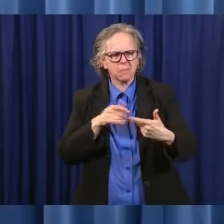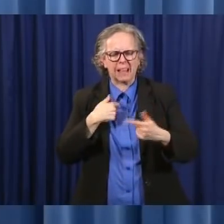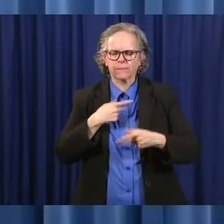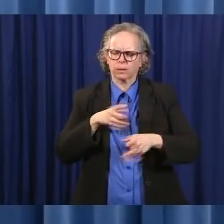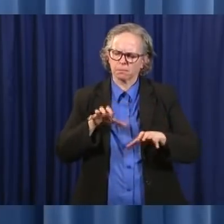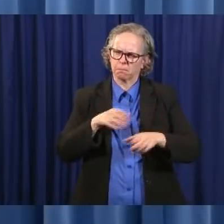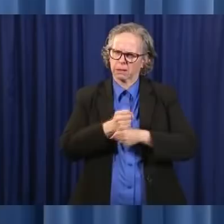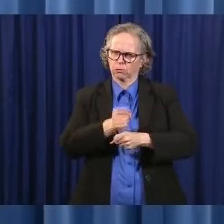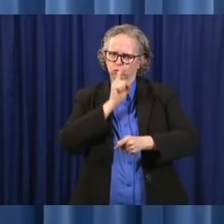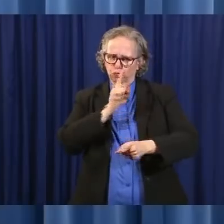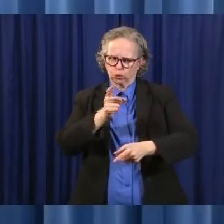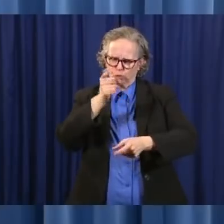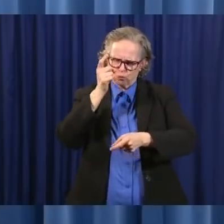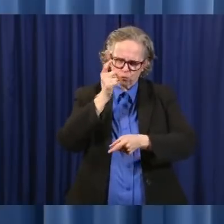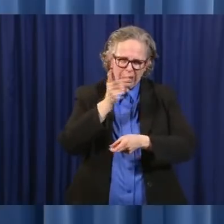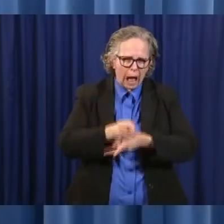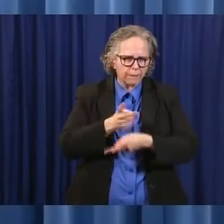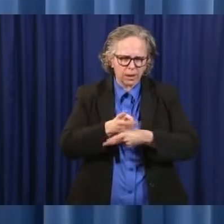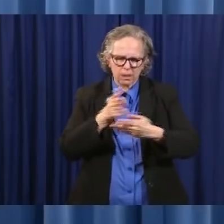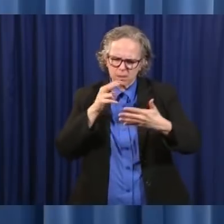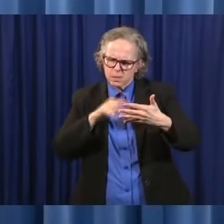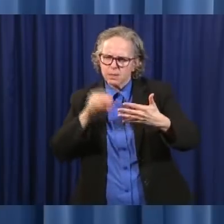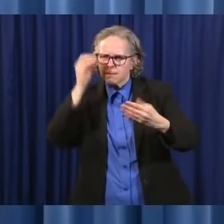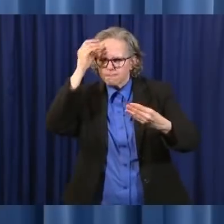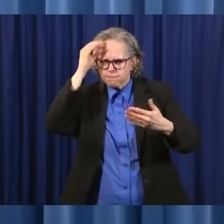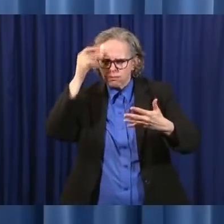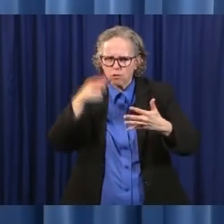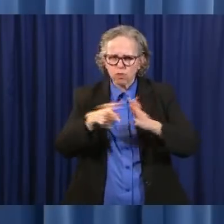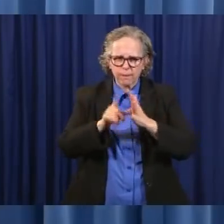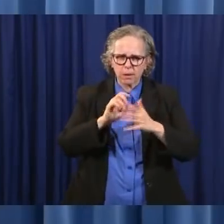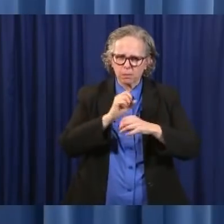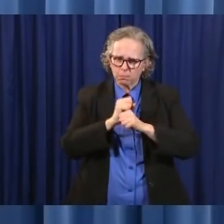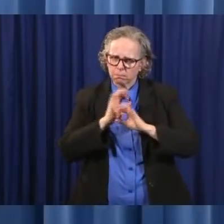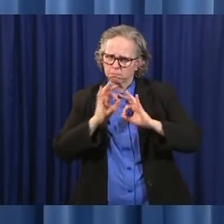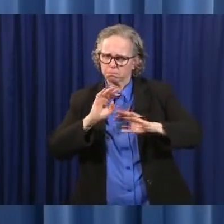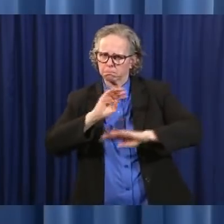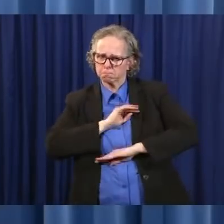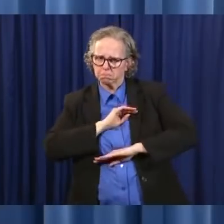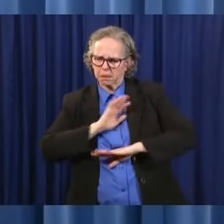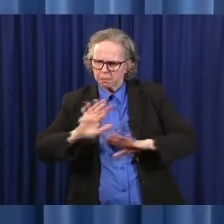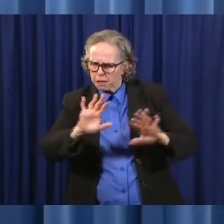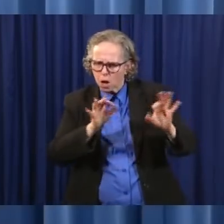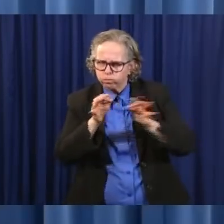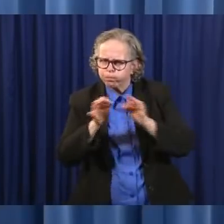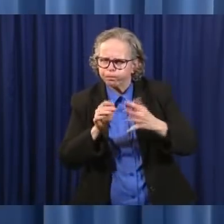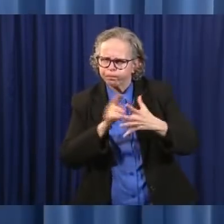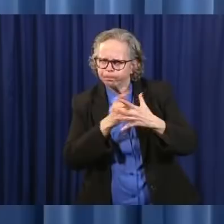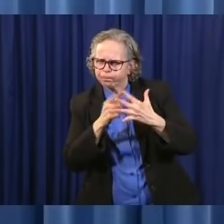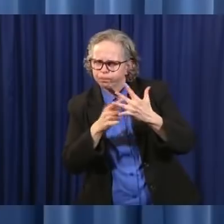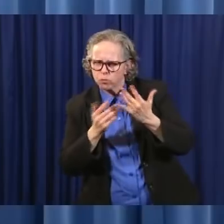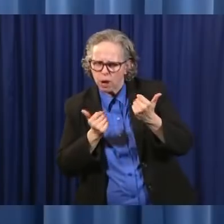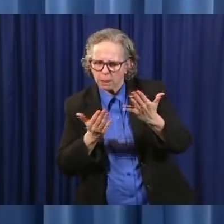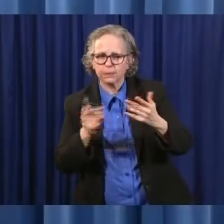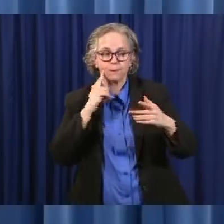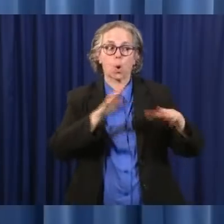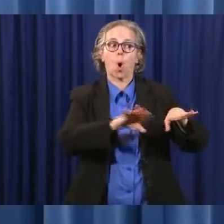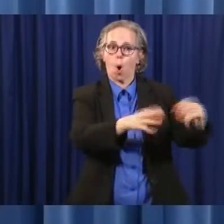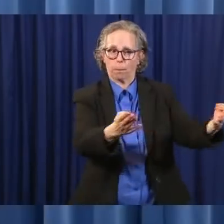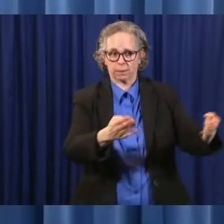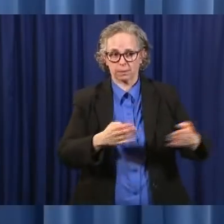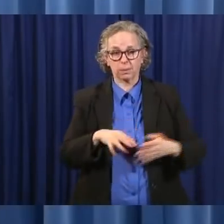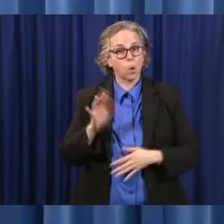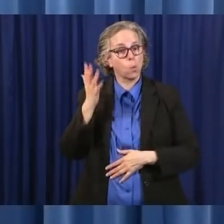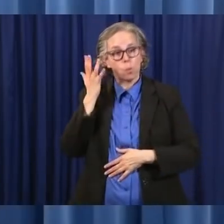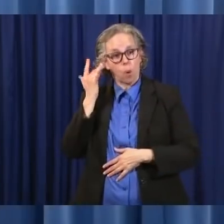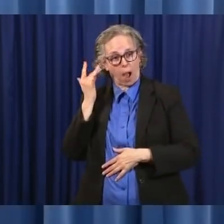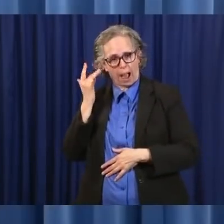this have the right standards, and that people when they open back up, that people will say, look, you know,